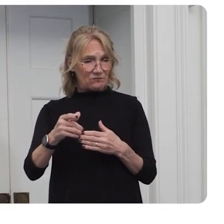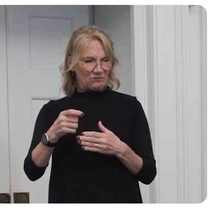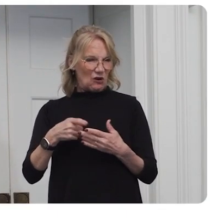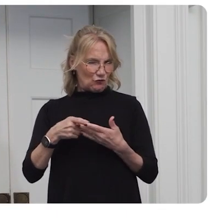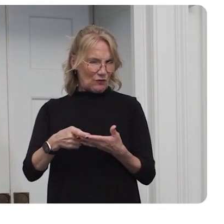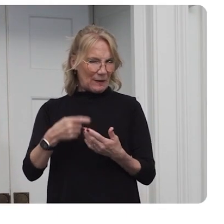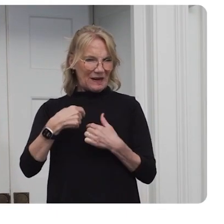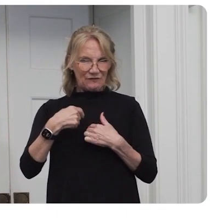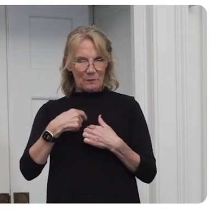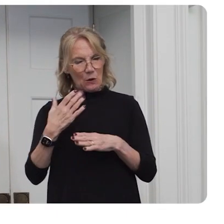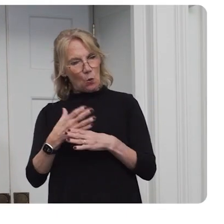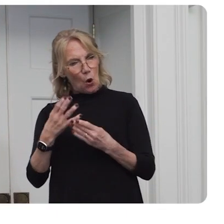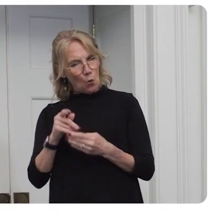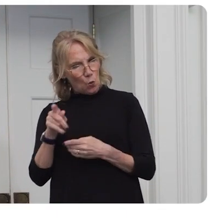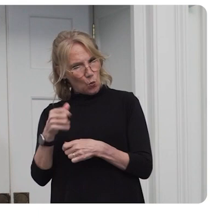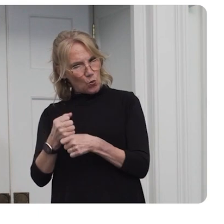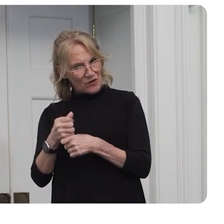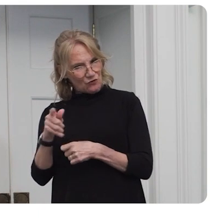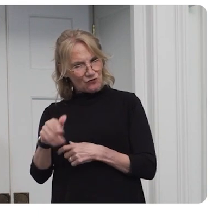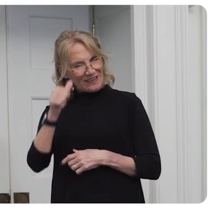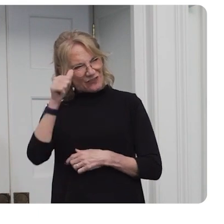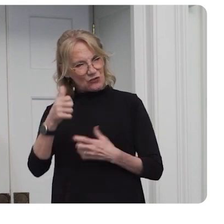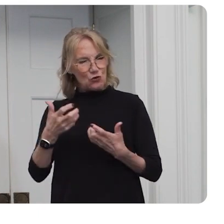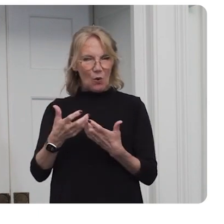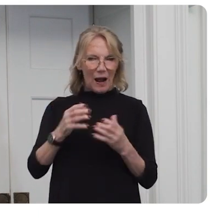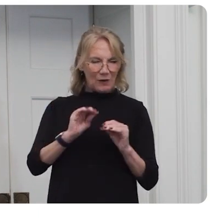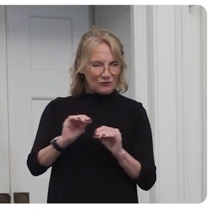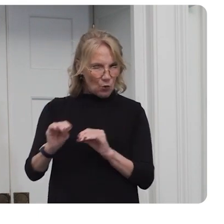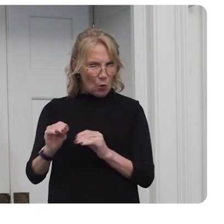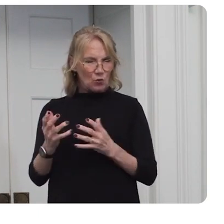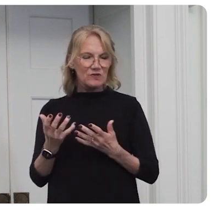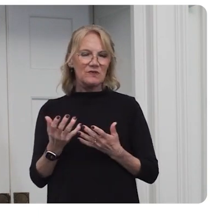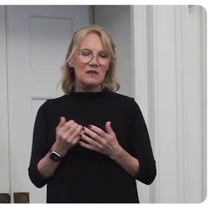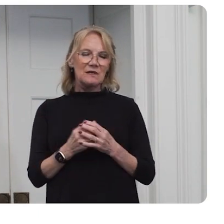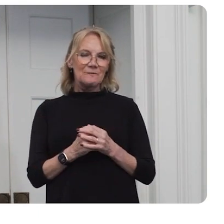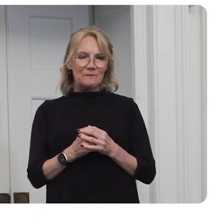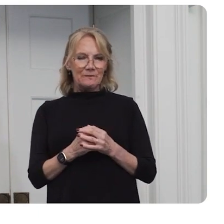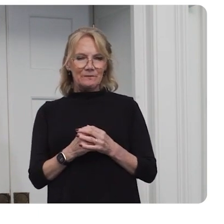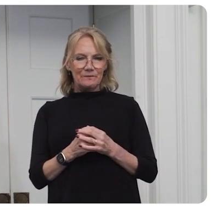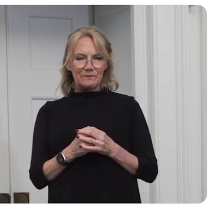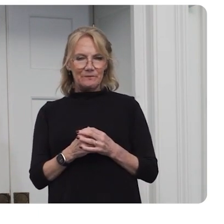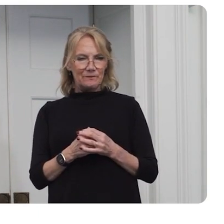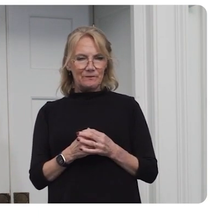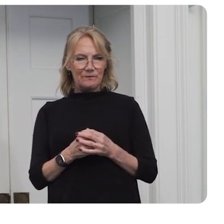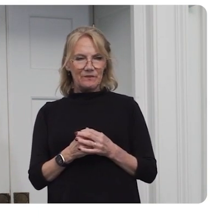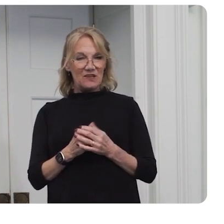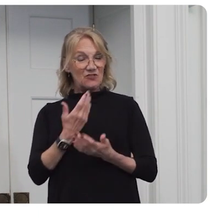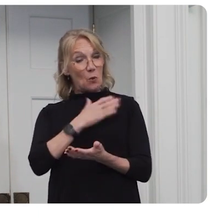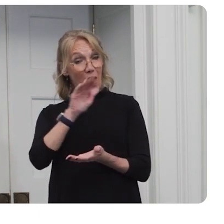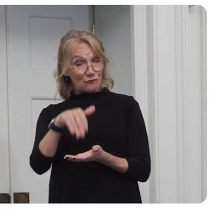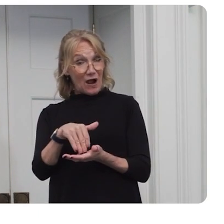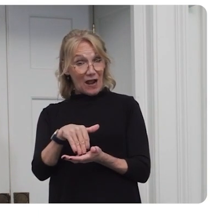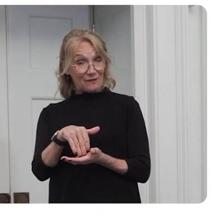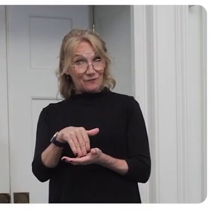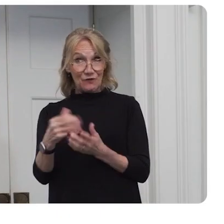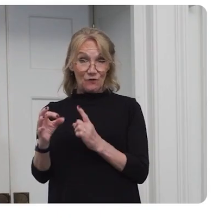had sort of recommended me to work with Grace because obviously he knew how I taught and everything else. So